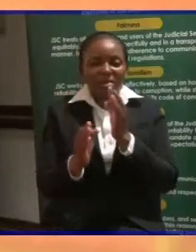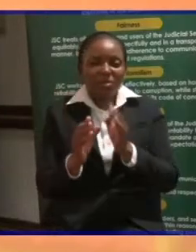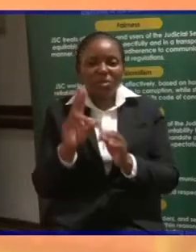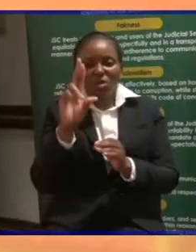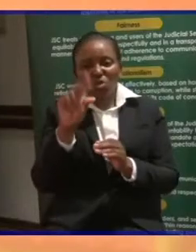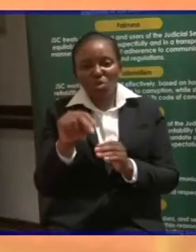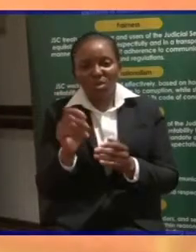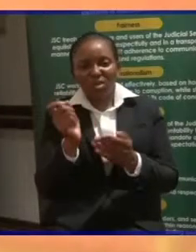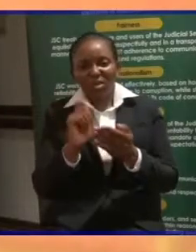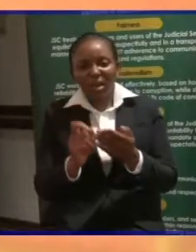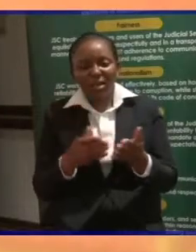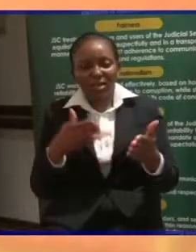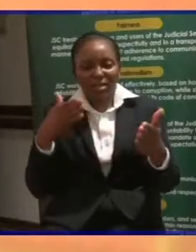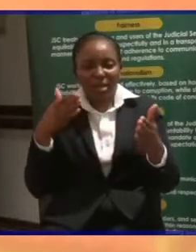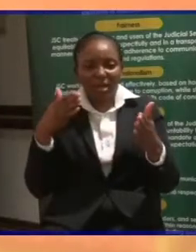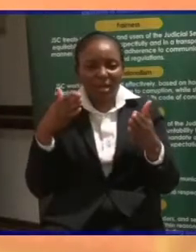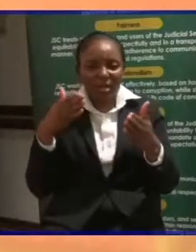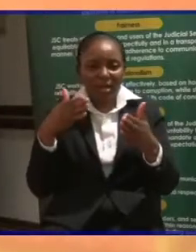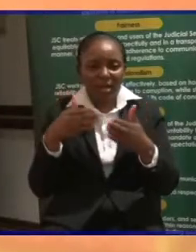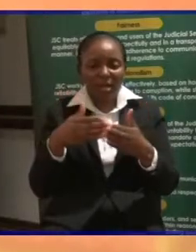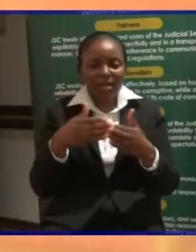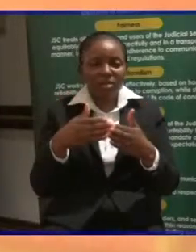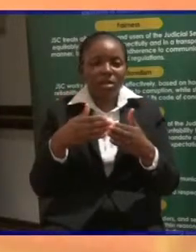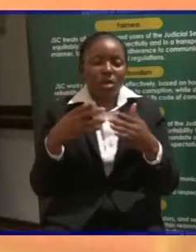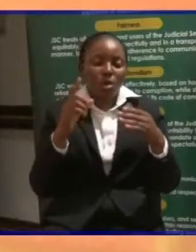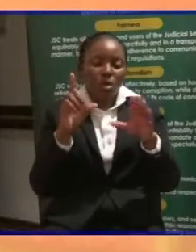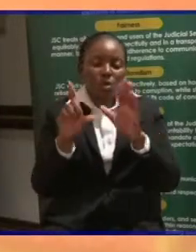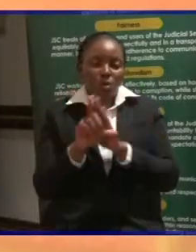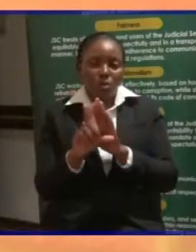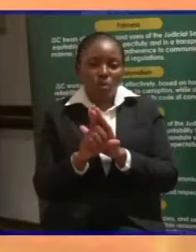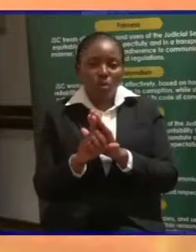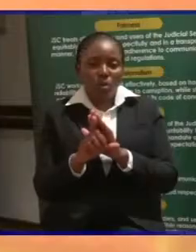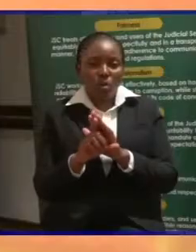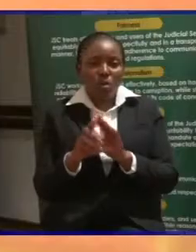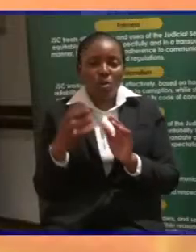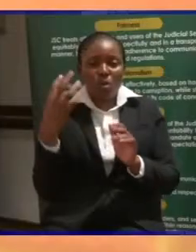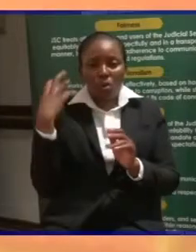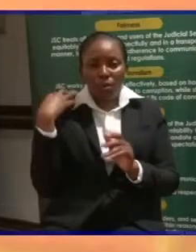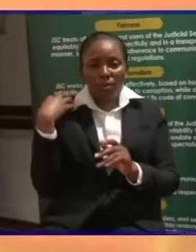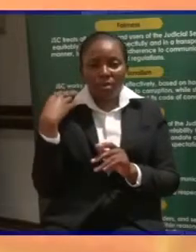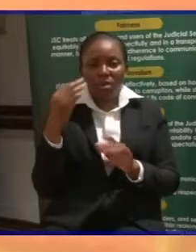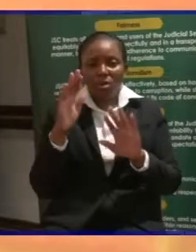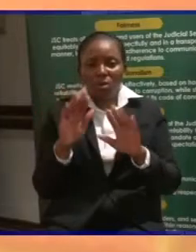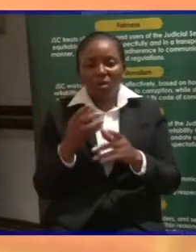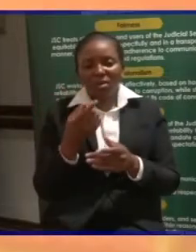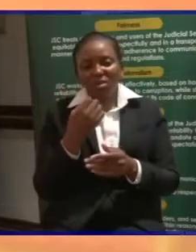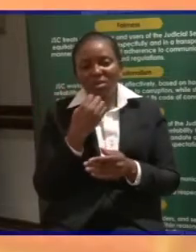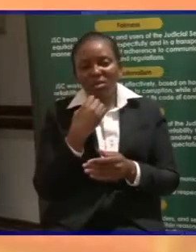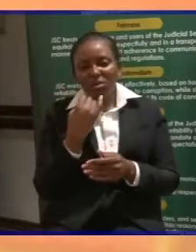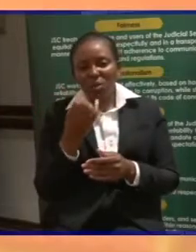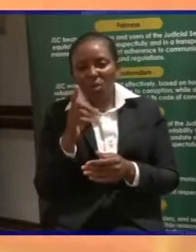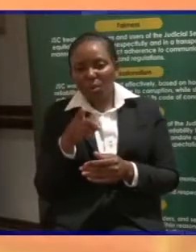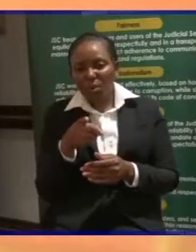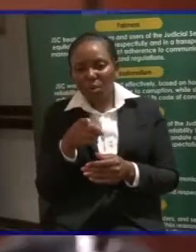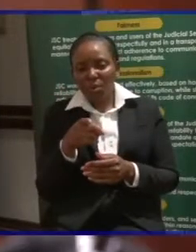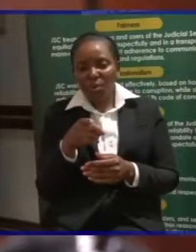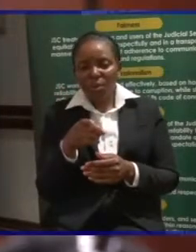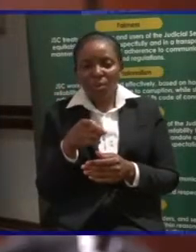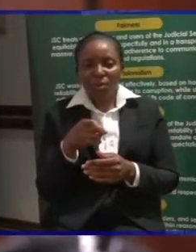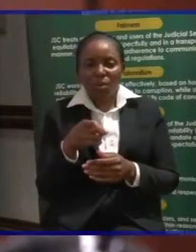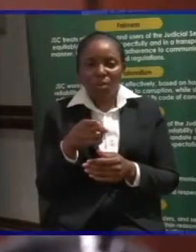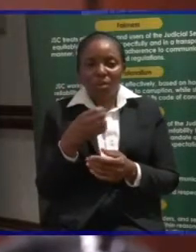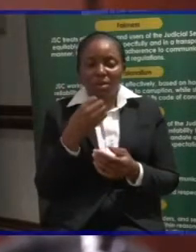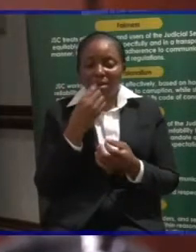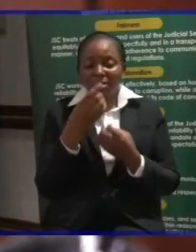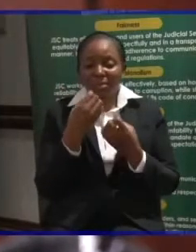cite direct applicable legal authorities. Why is that so? Would you comment